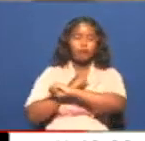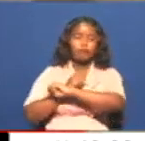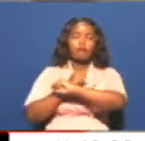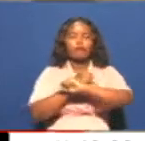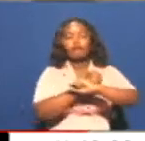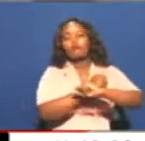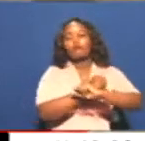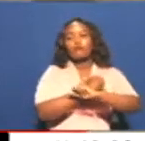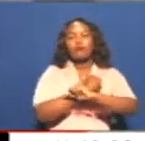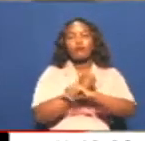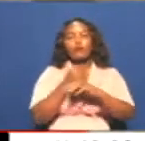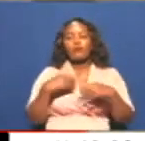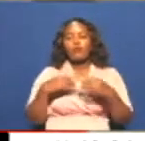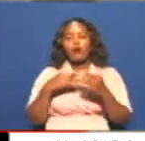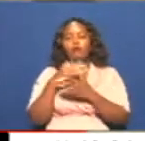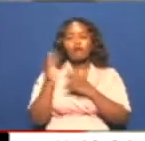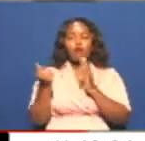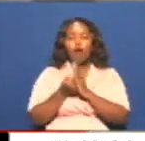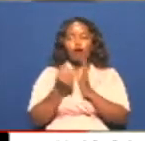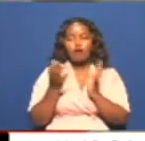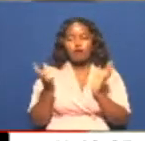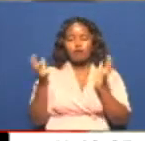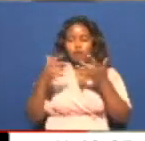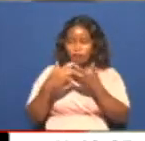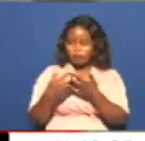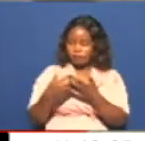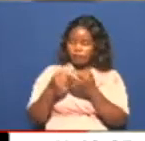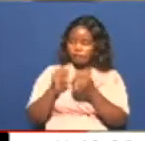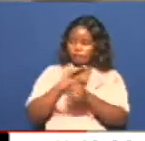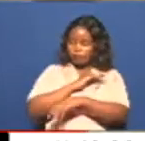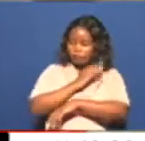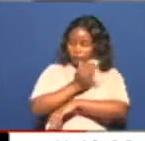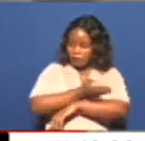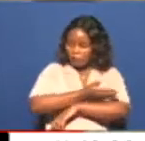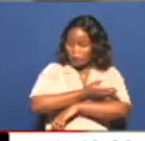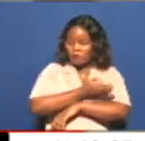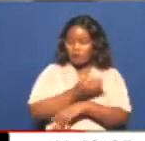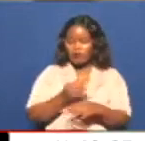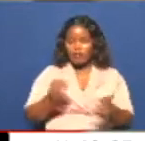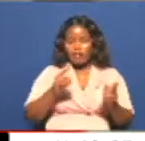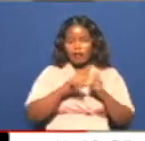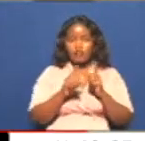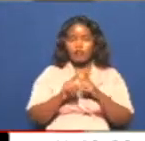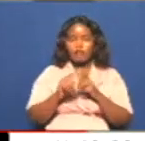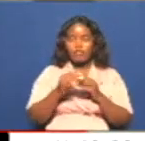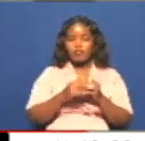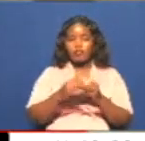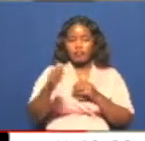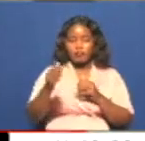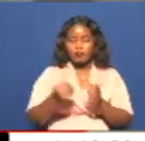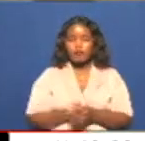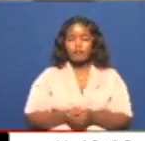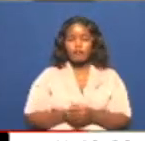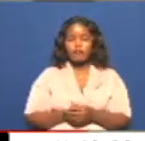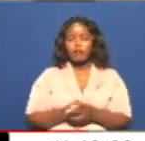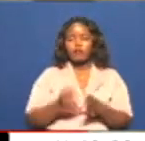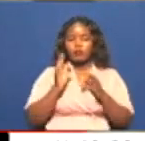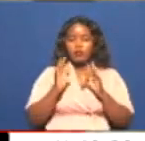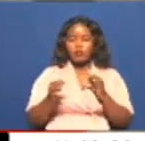also getting into power. So then when you get into power on that